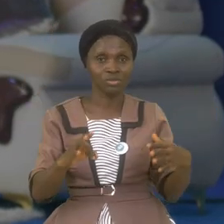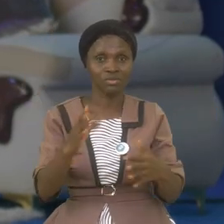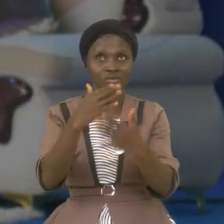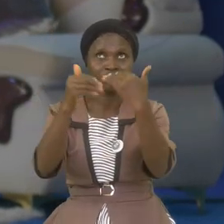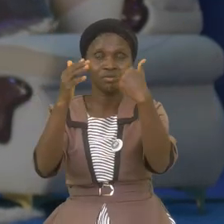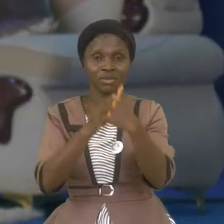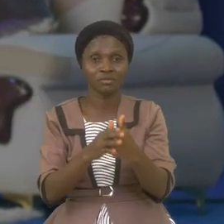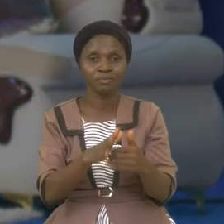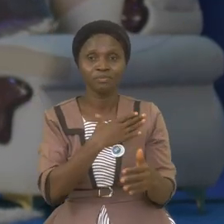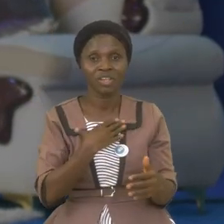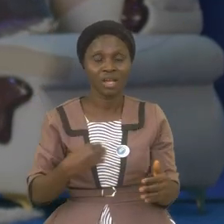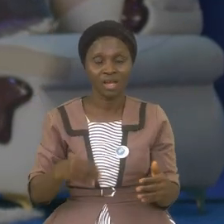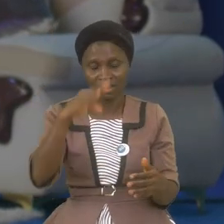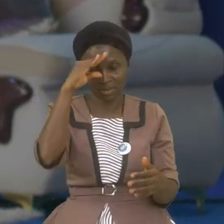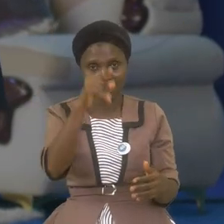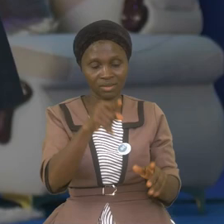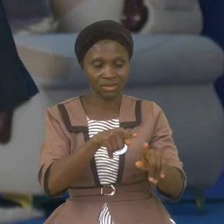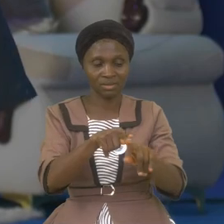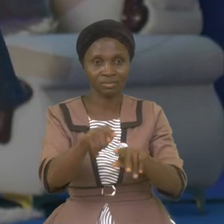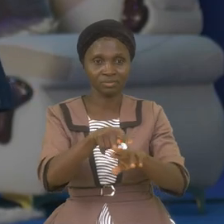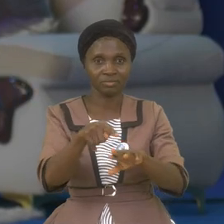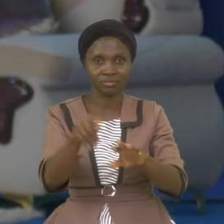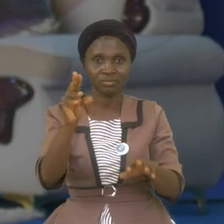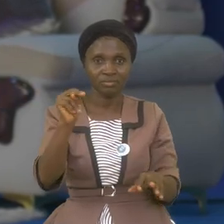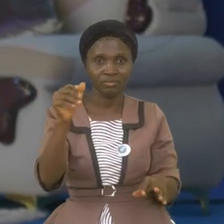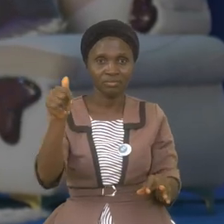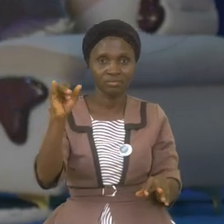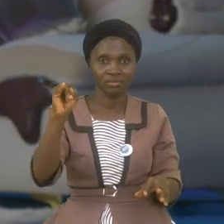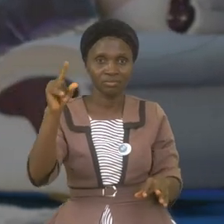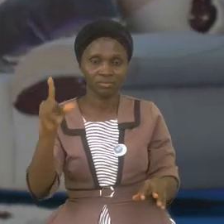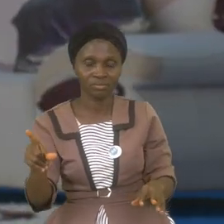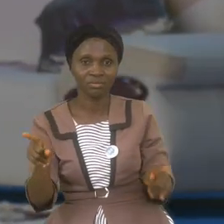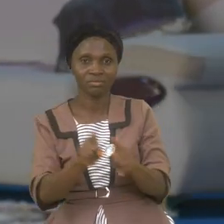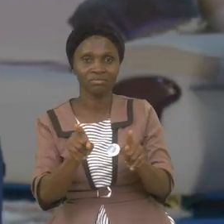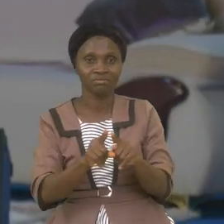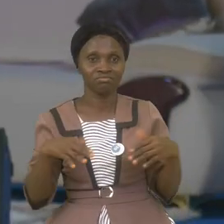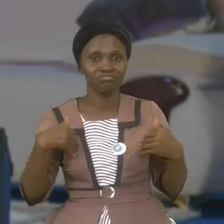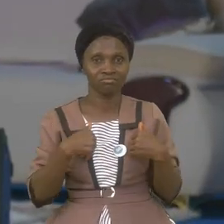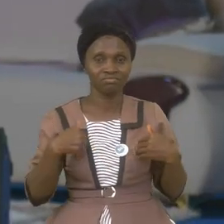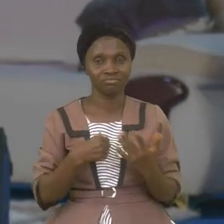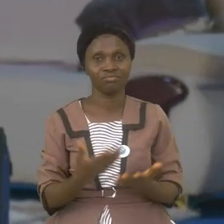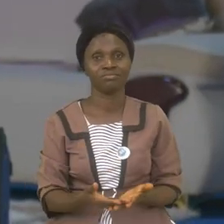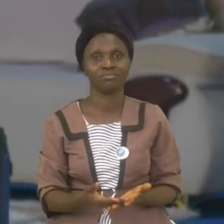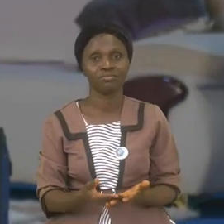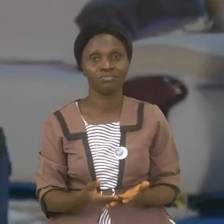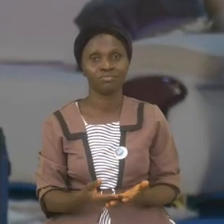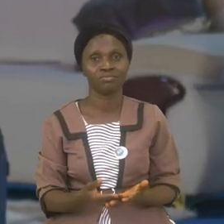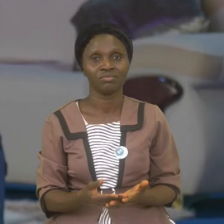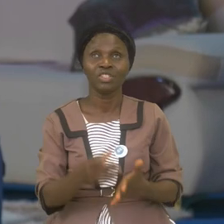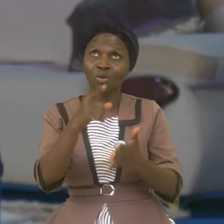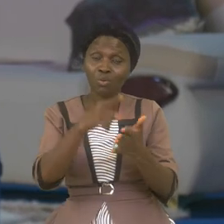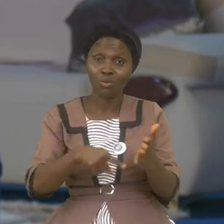nails like bird's claws. What the Lord had said appeared impossible. How can that be?